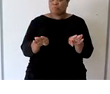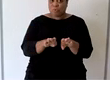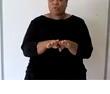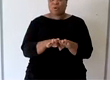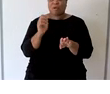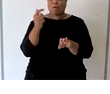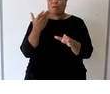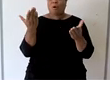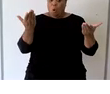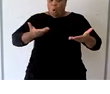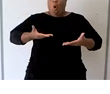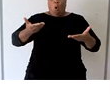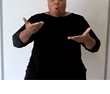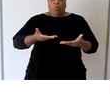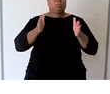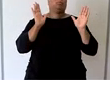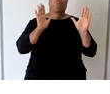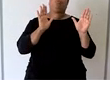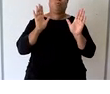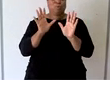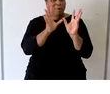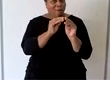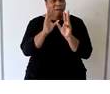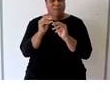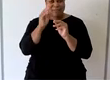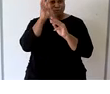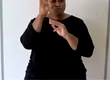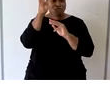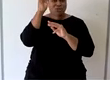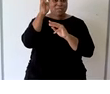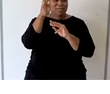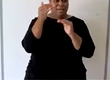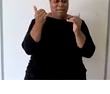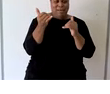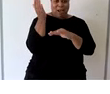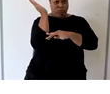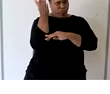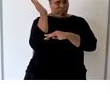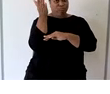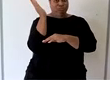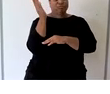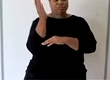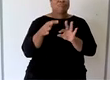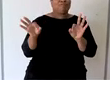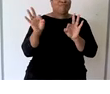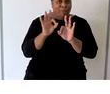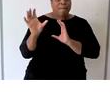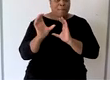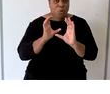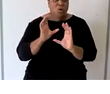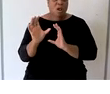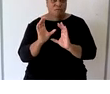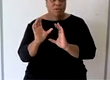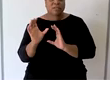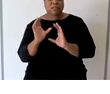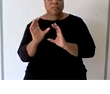for hosting this wonderful conference and for creating this platform where we can have these important conversations so that